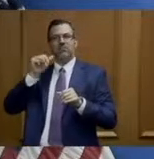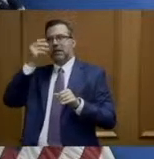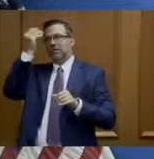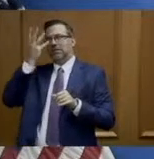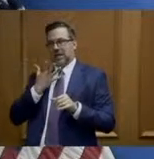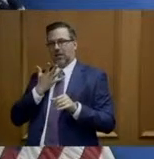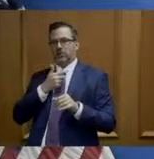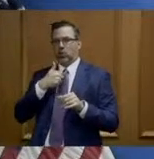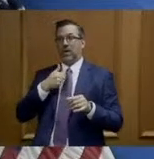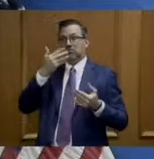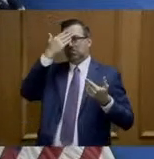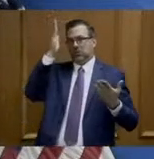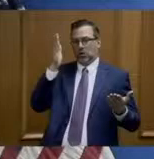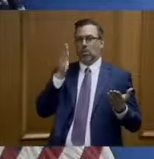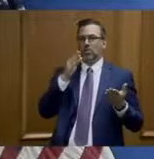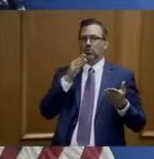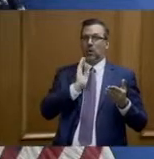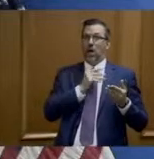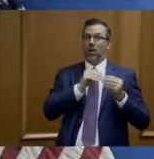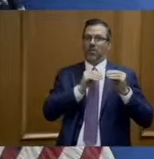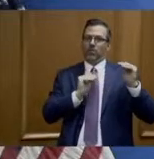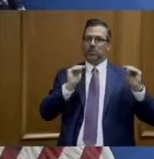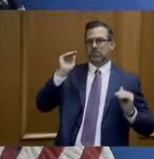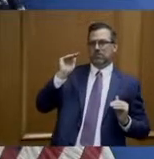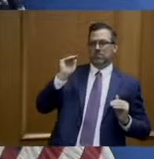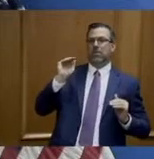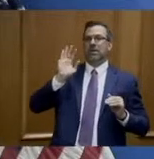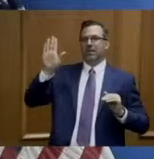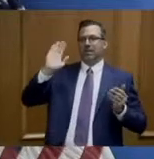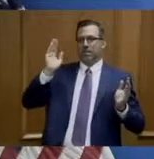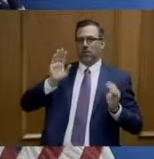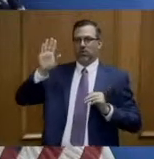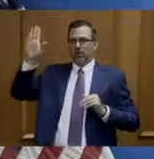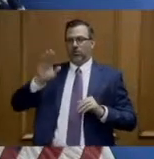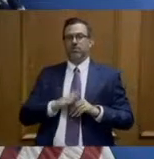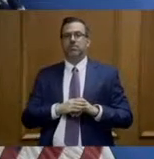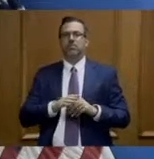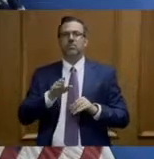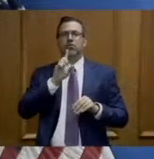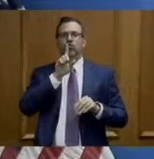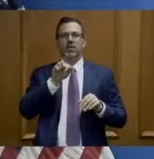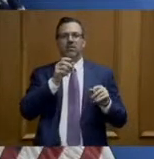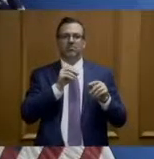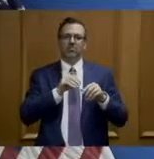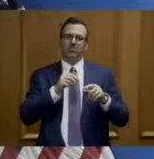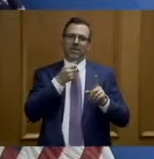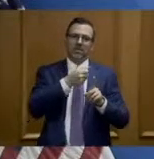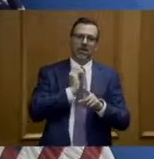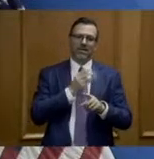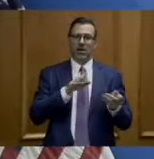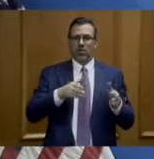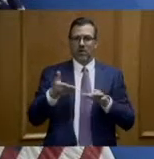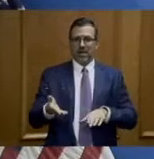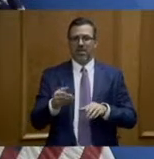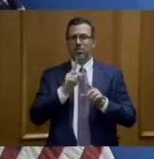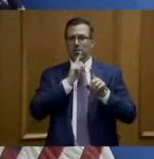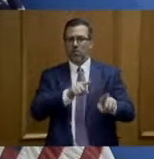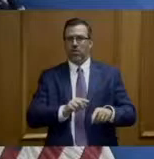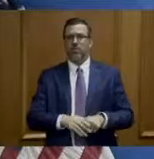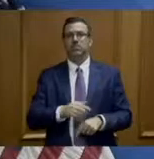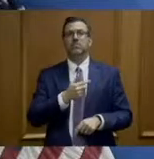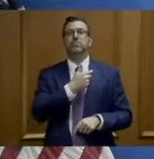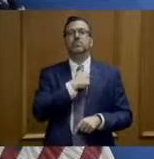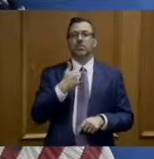the same process that we've been doing for several weeks now on our death reporting by cross-referencing hospital reports of